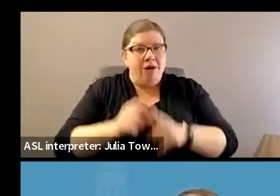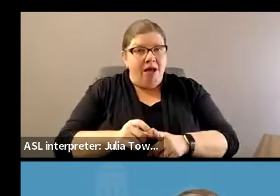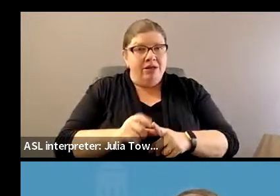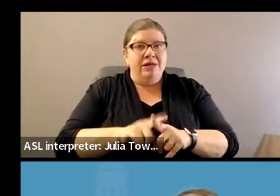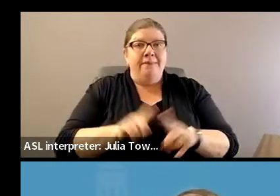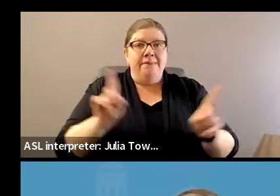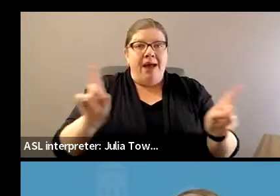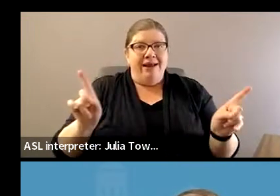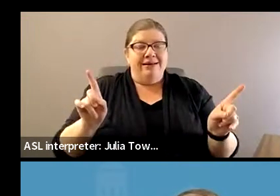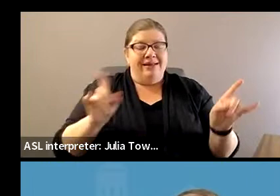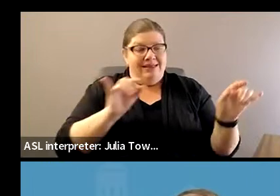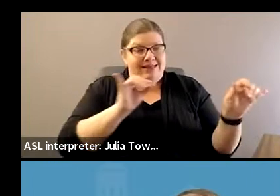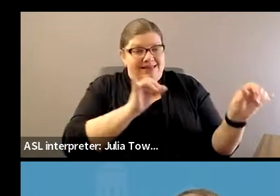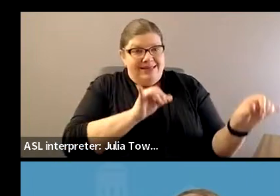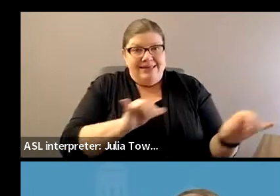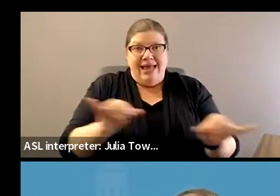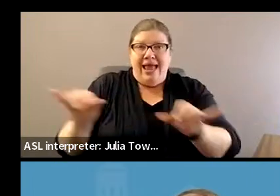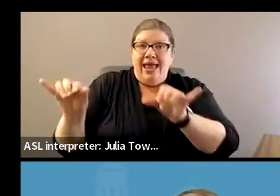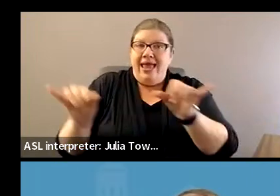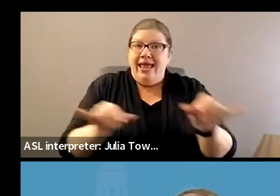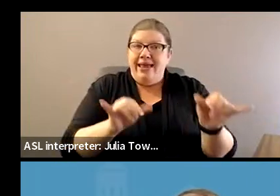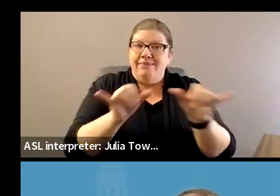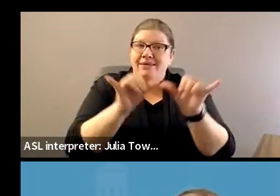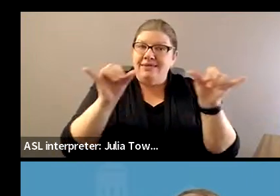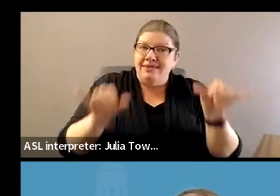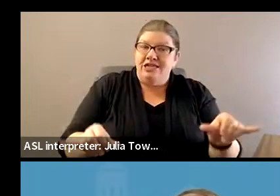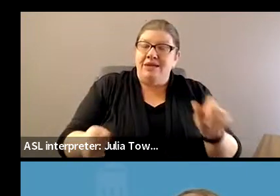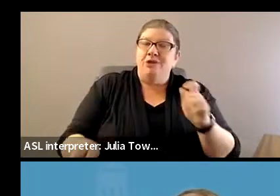they're the same systems. And so changing these systems